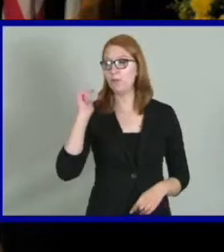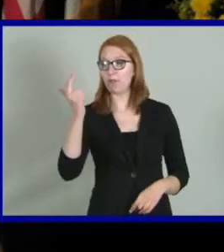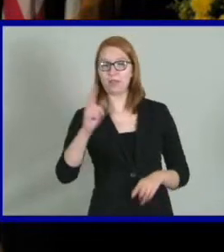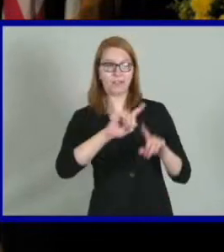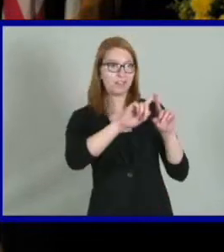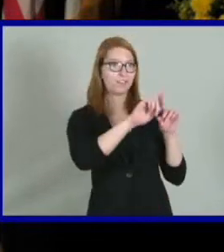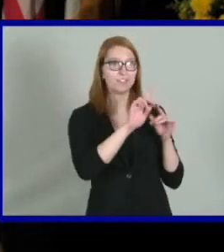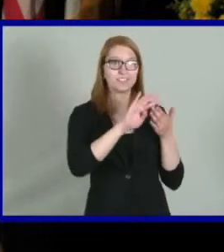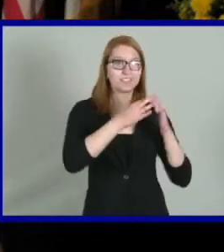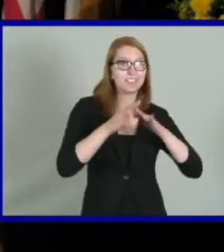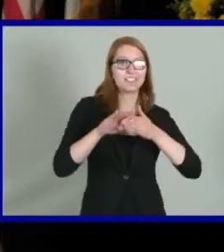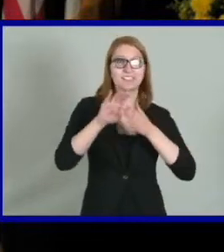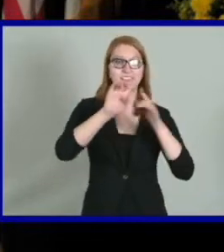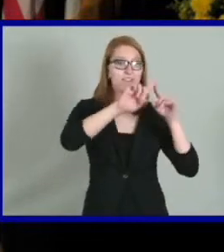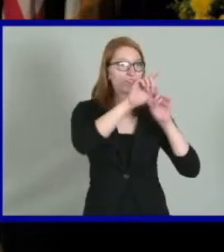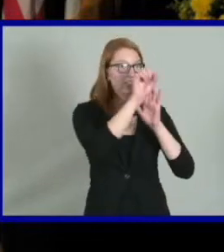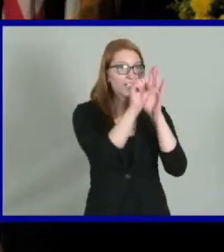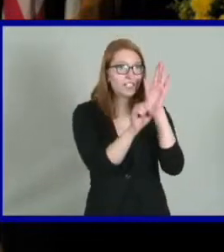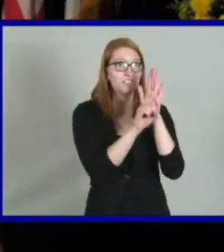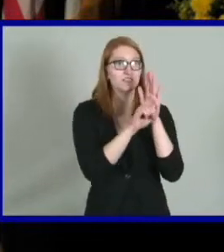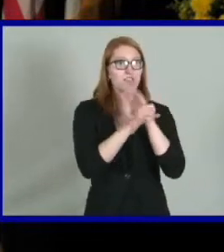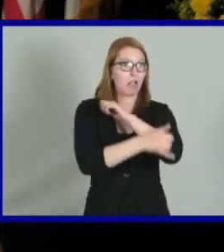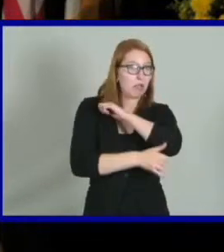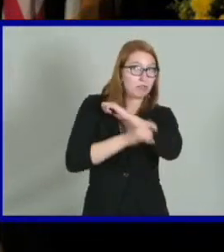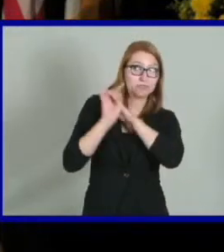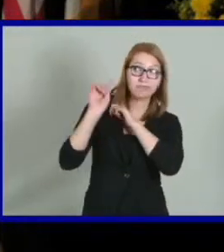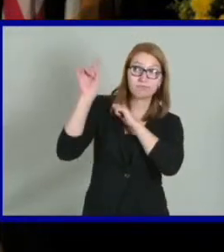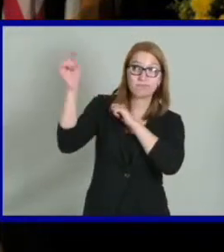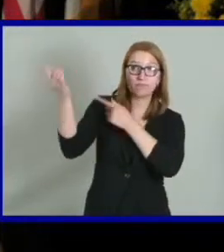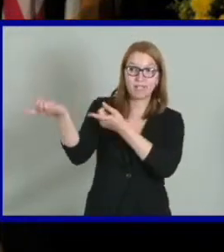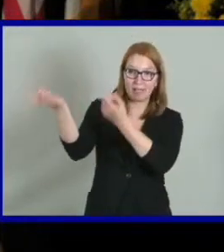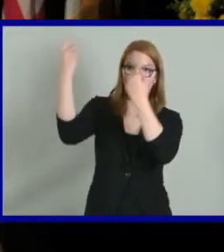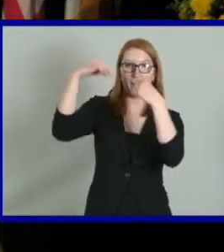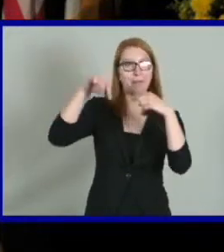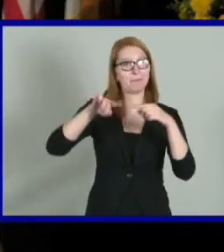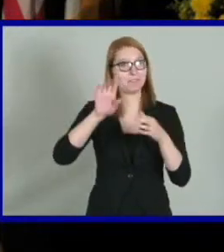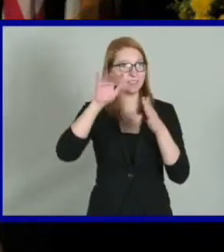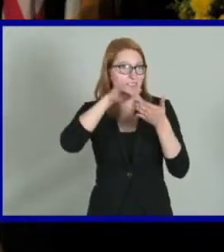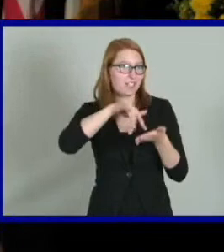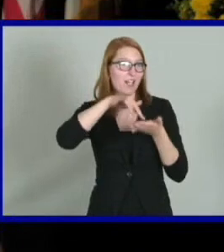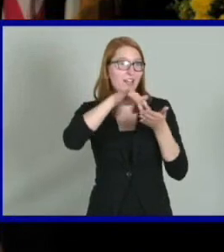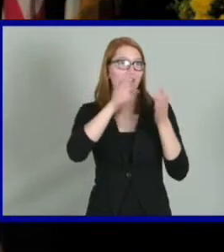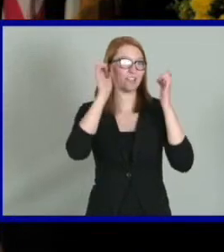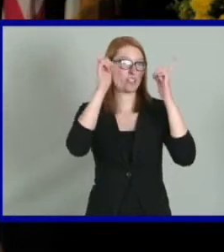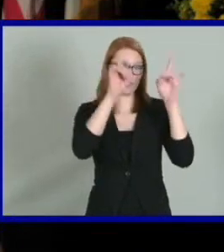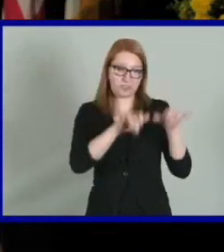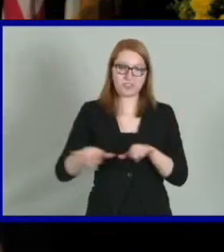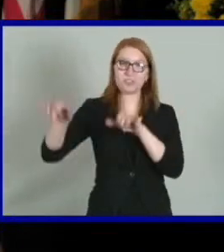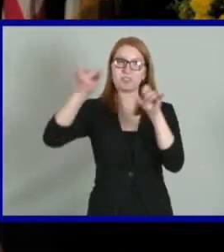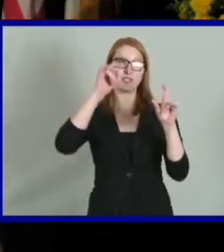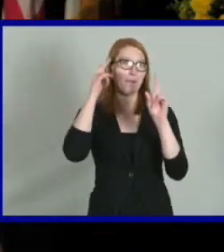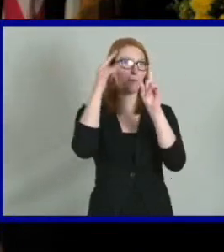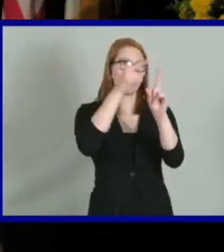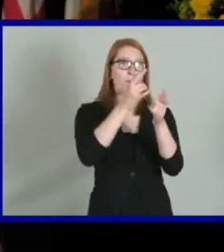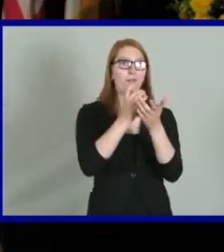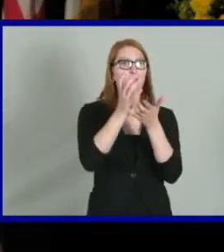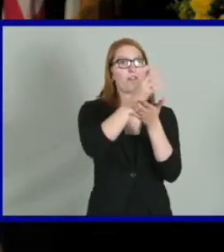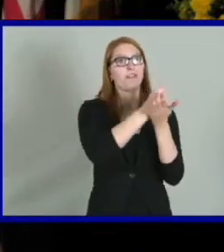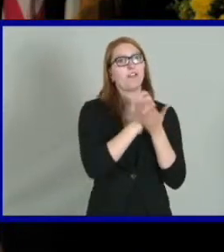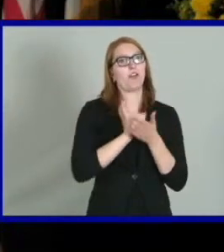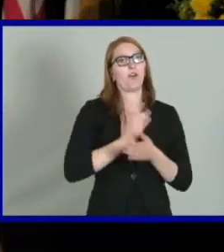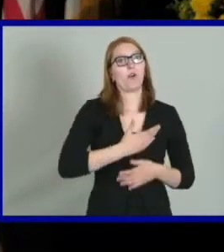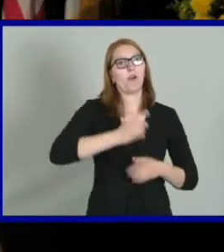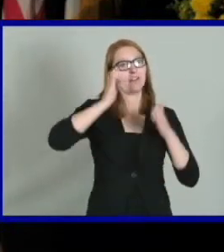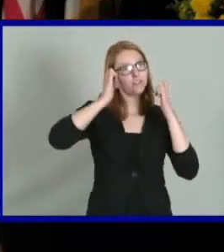even countries to attend the University of Akron. But we all came for a common purpose: to get a good education, create memories, and make